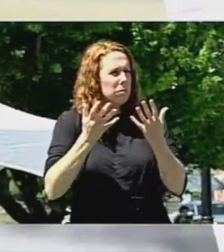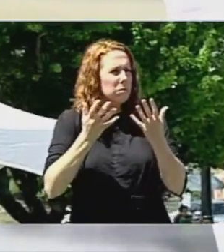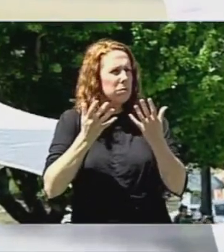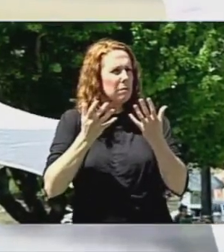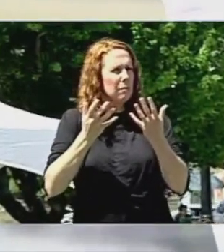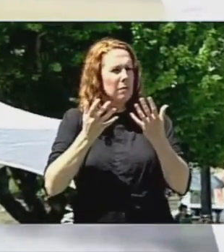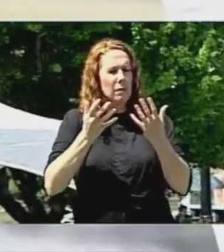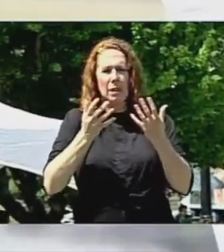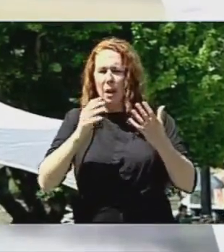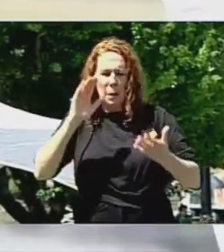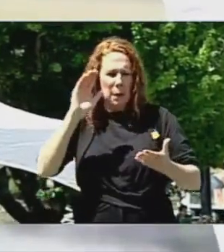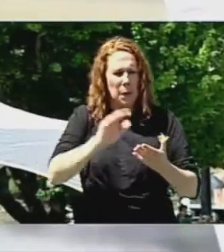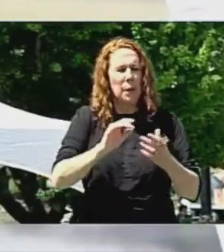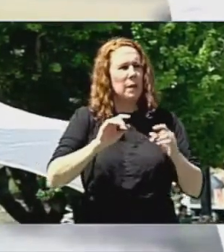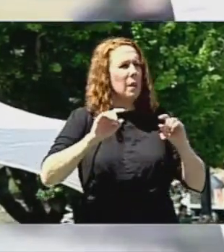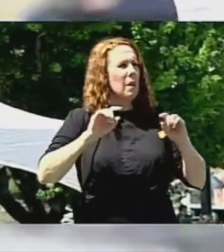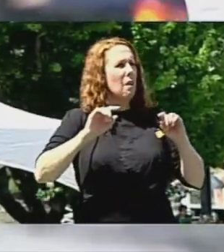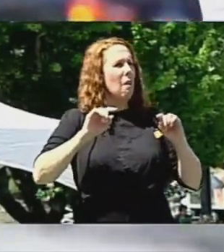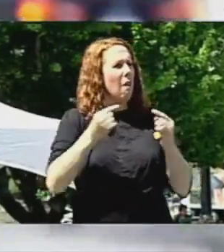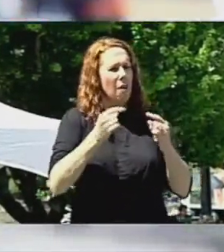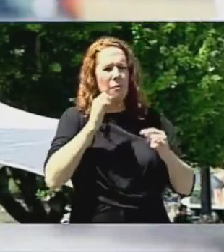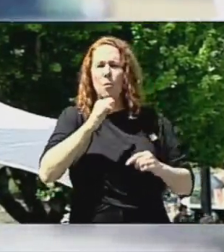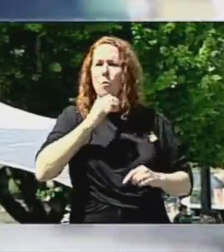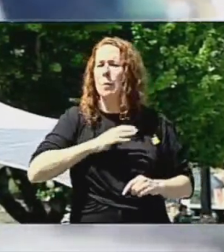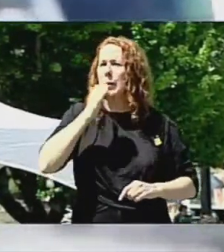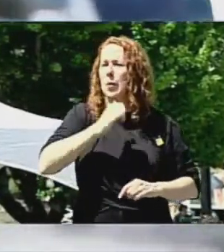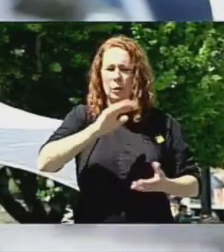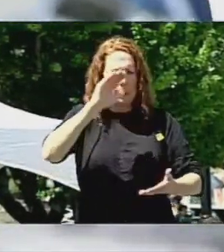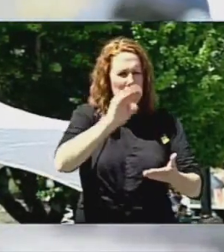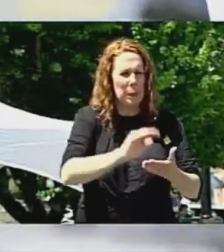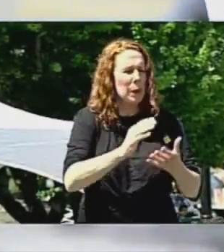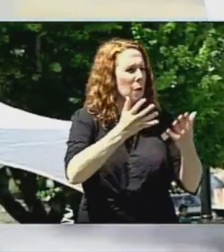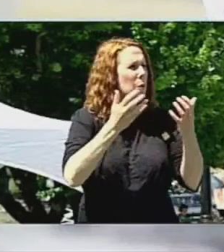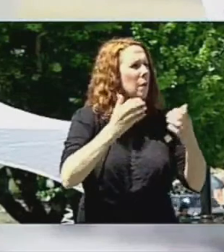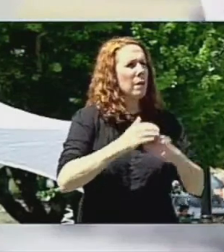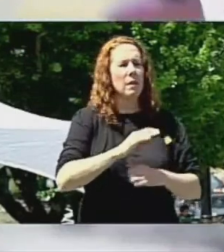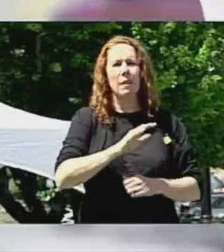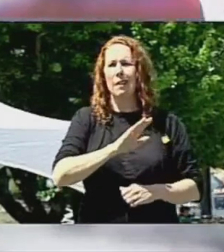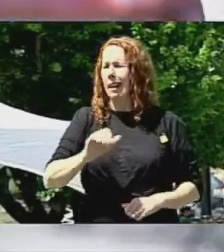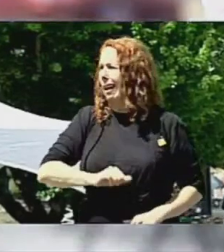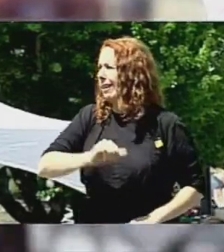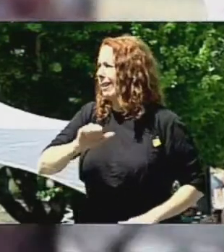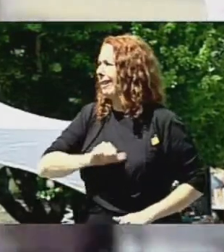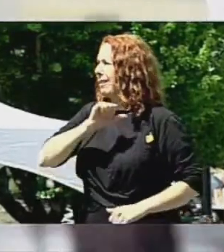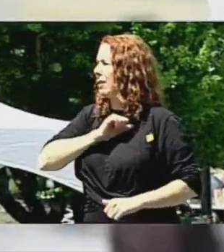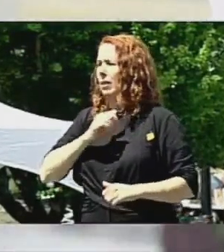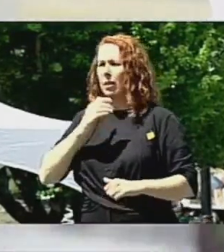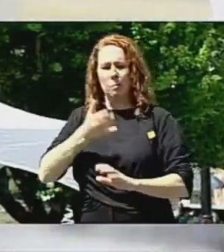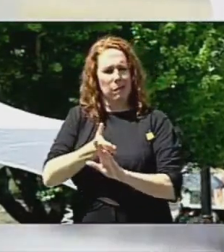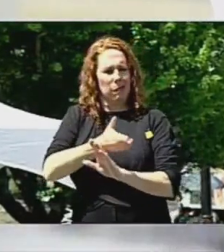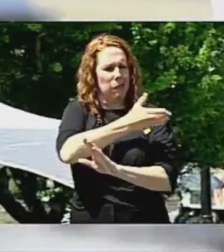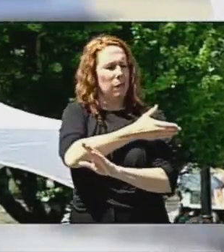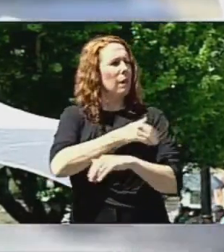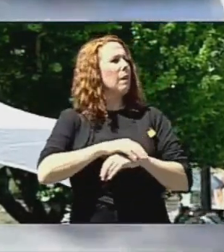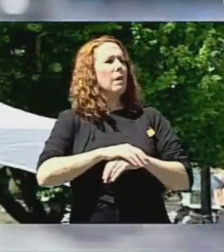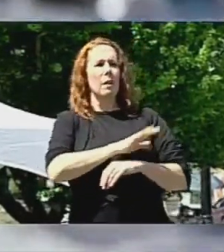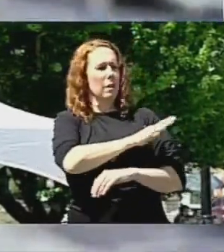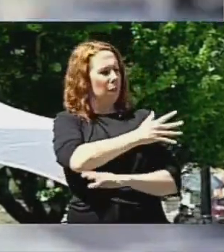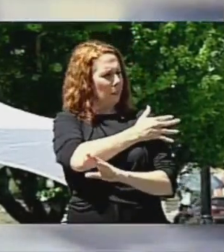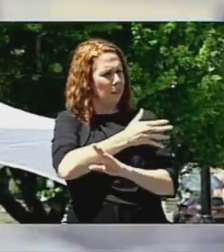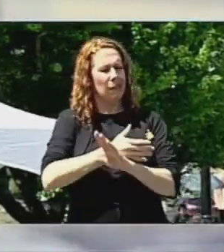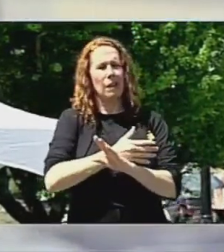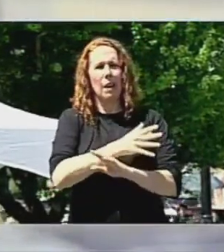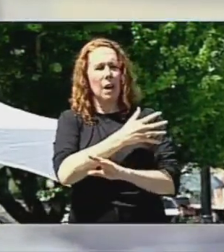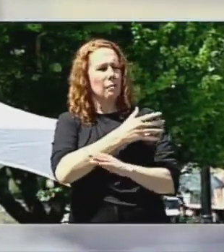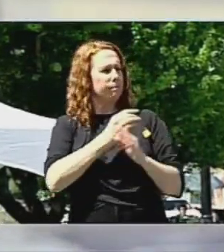harm for women and girls and those kinds of attitudes that brought that about.